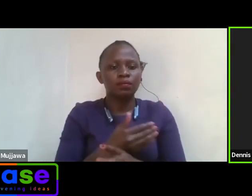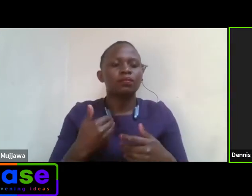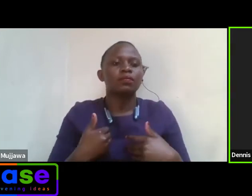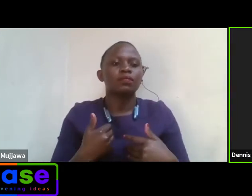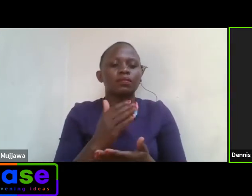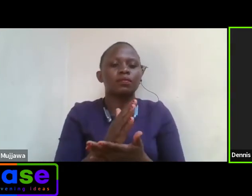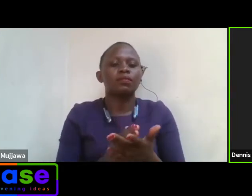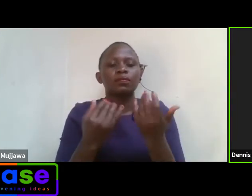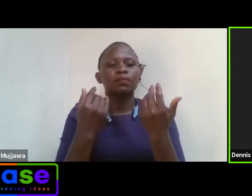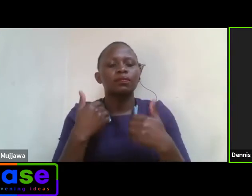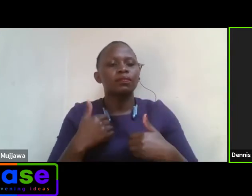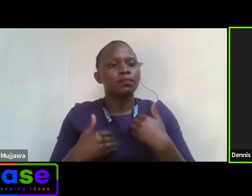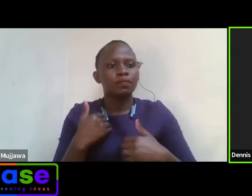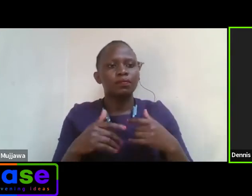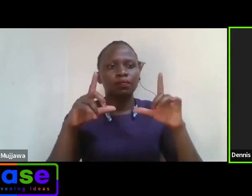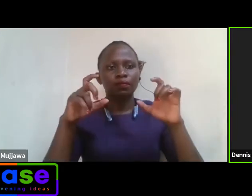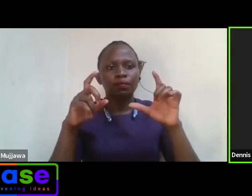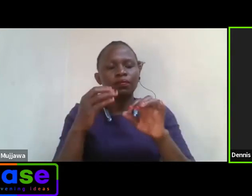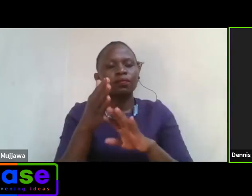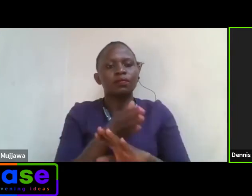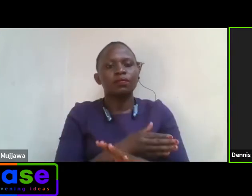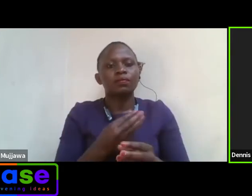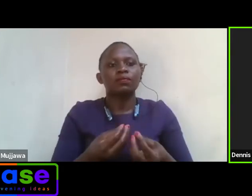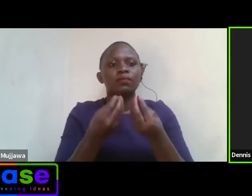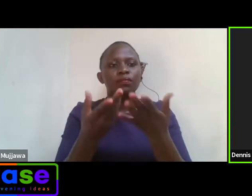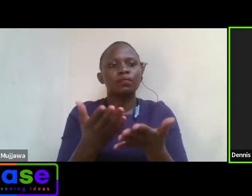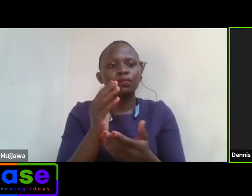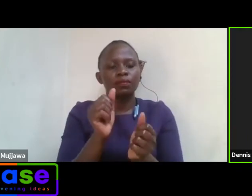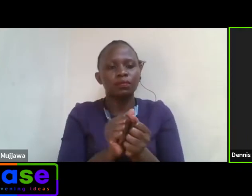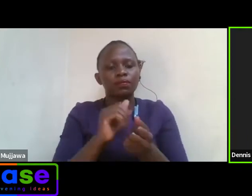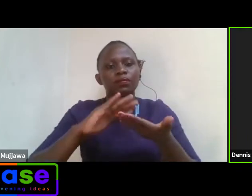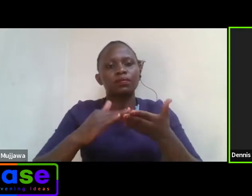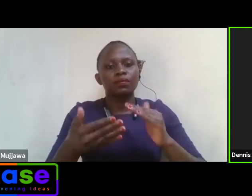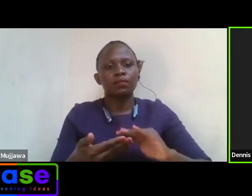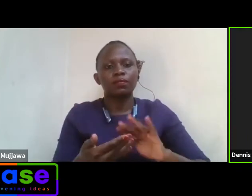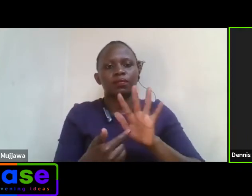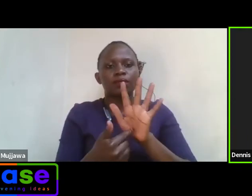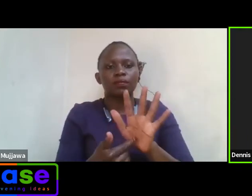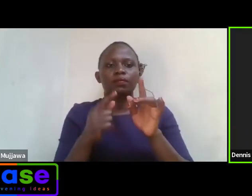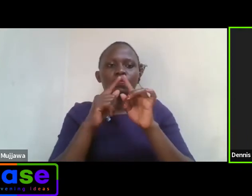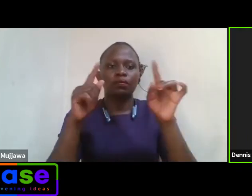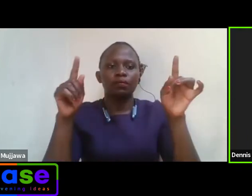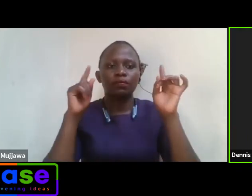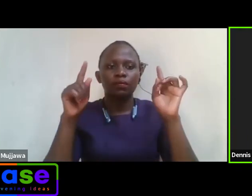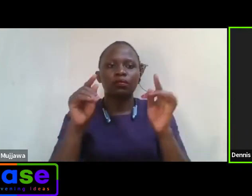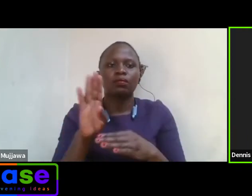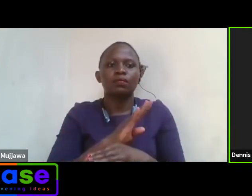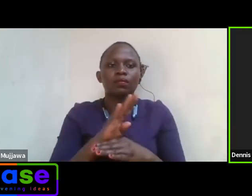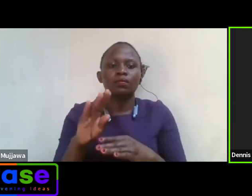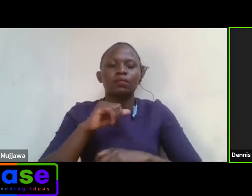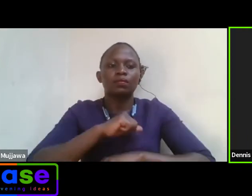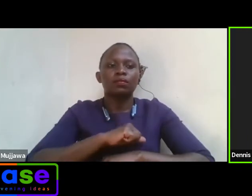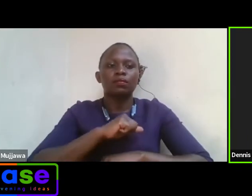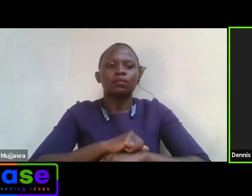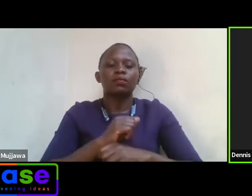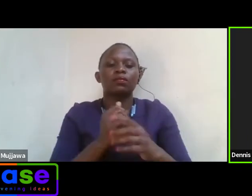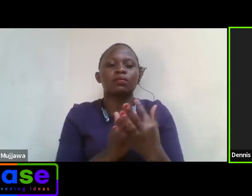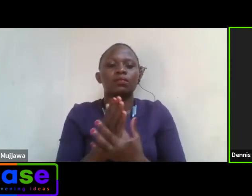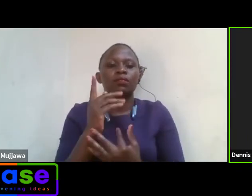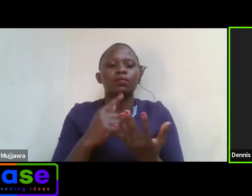aspects of entrepreneurship that we facilitated with our partners, such as Makerere University Business School, through what we call the